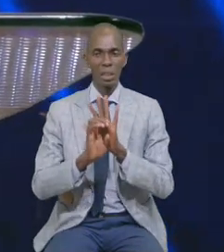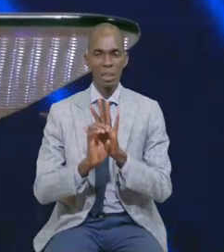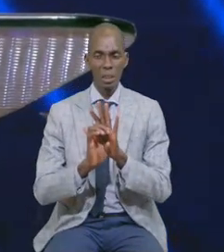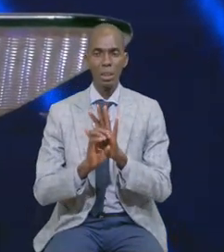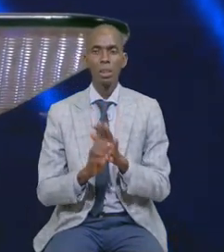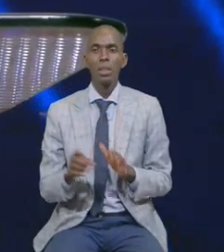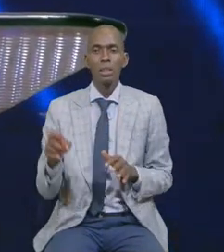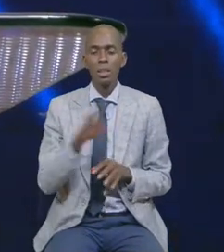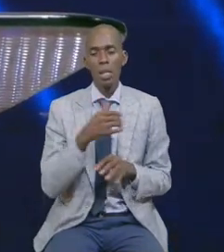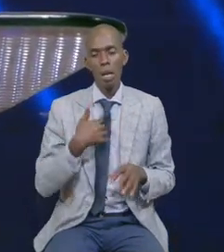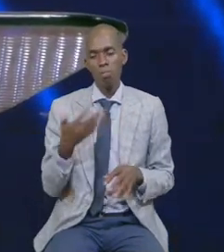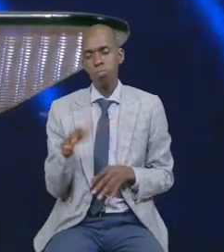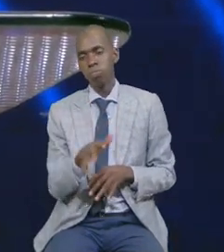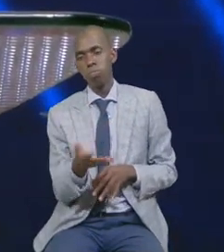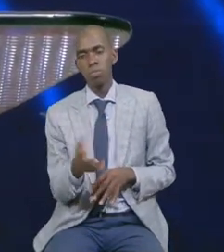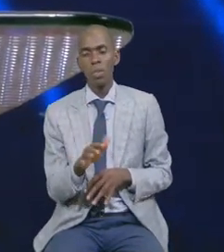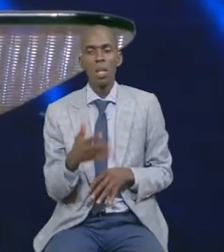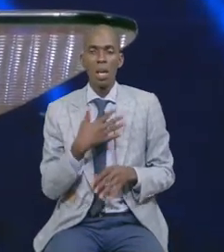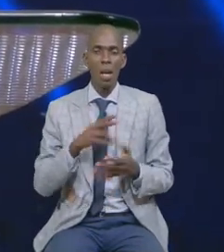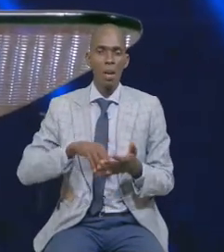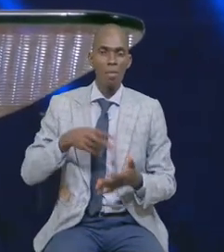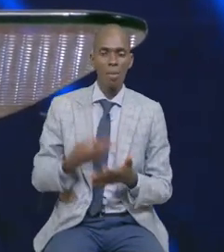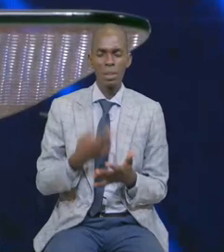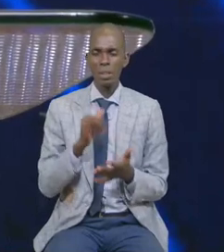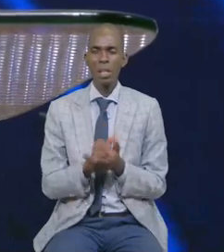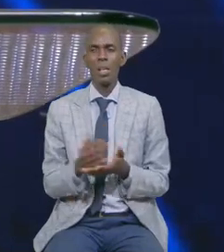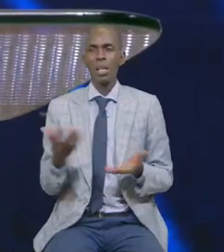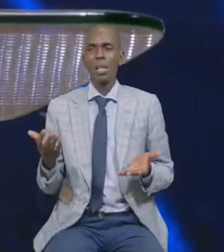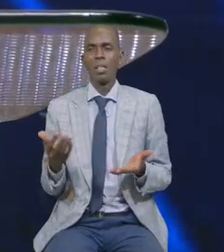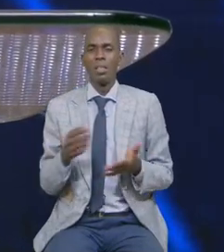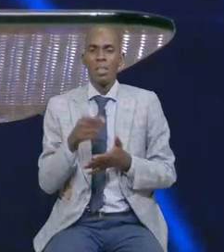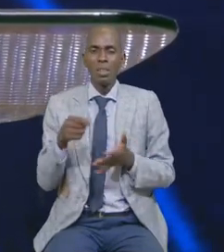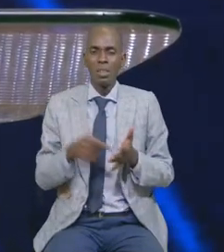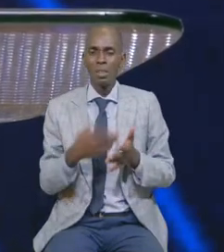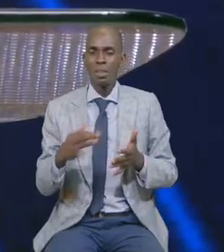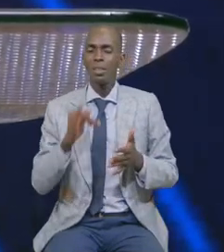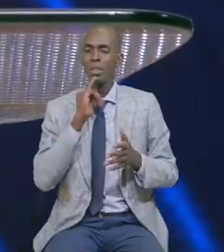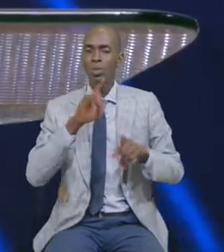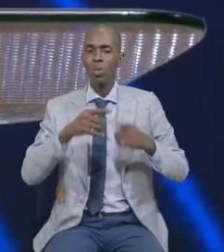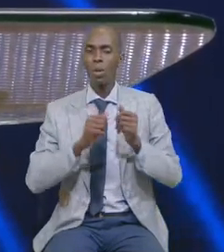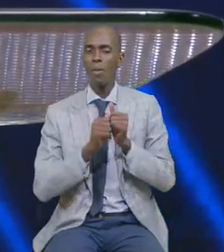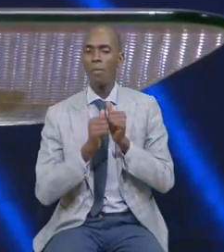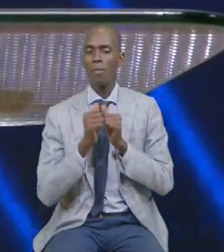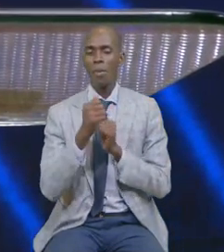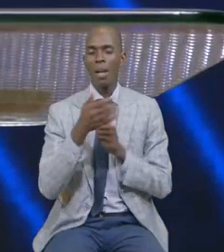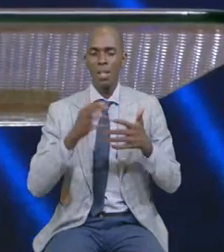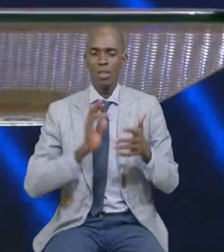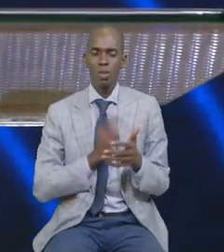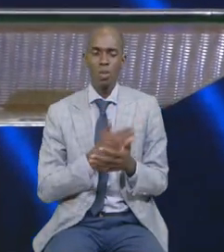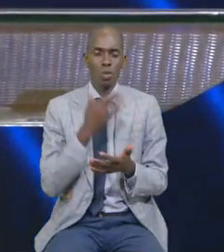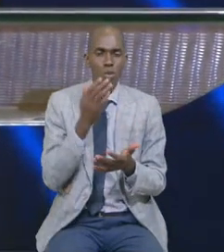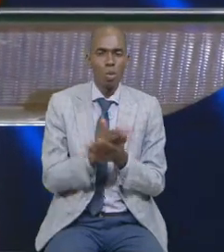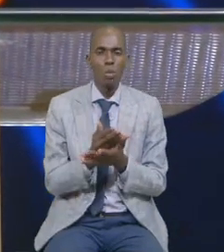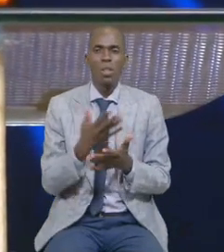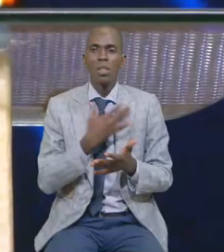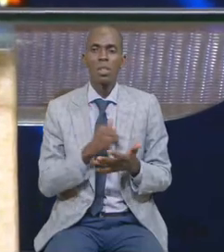What if they said, this is going too far, let's stop this scenario? It will mean that they compromised